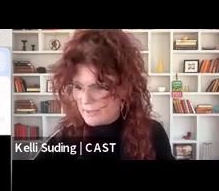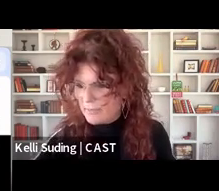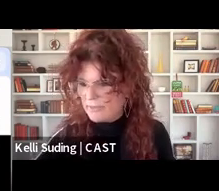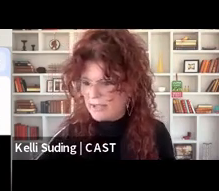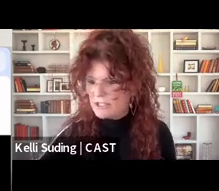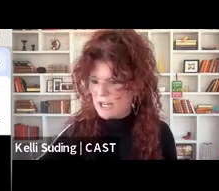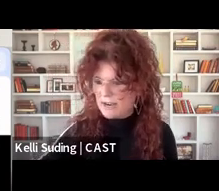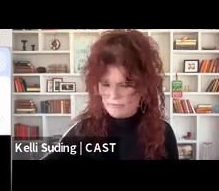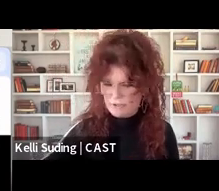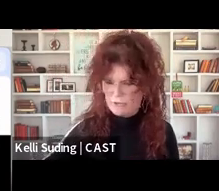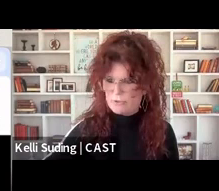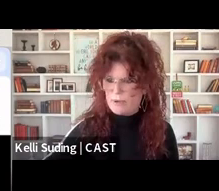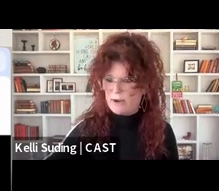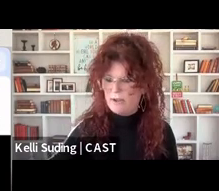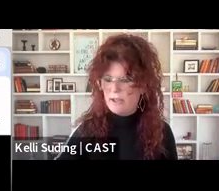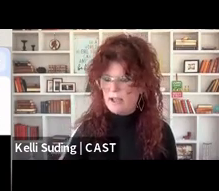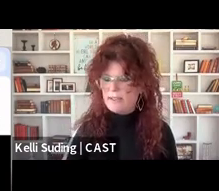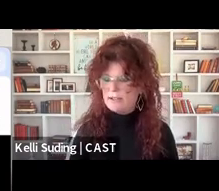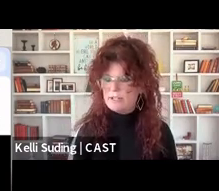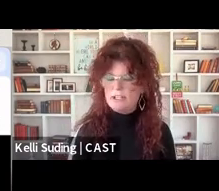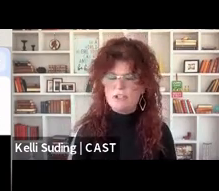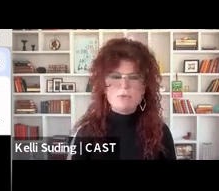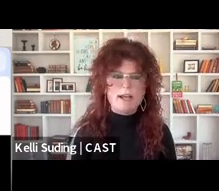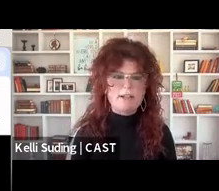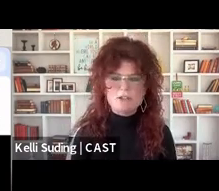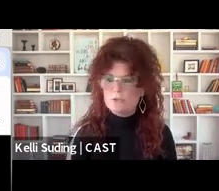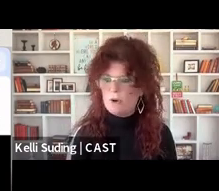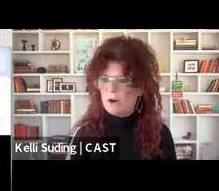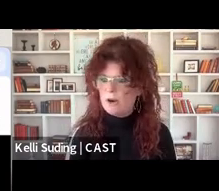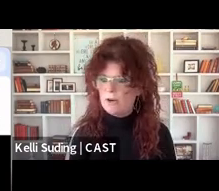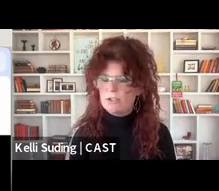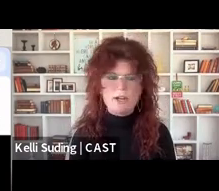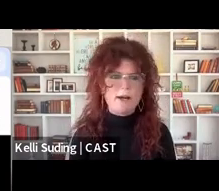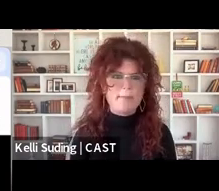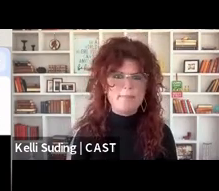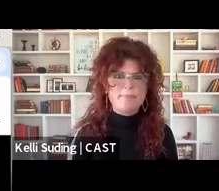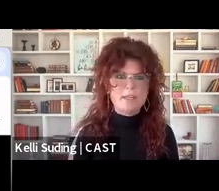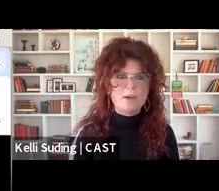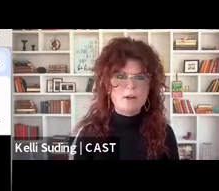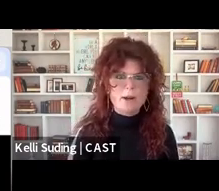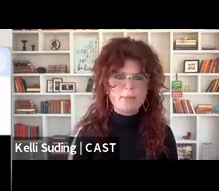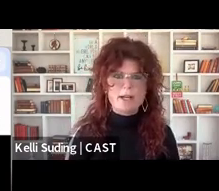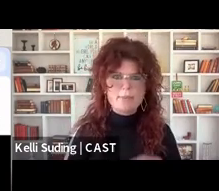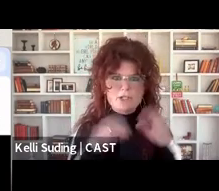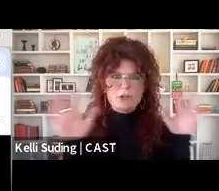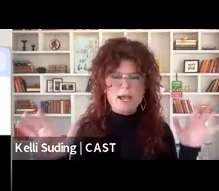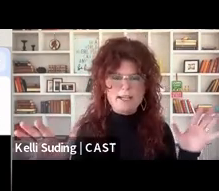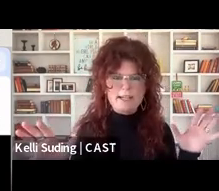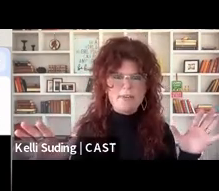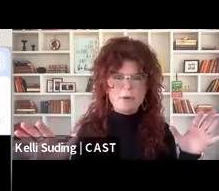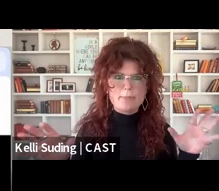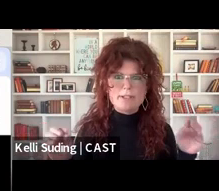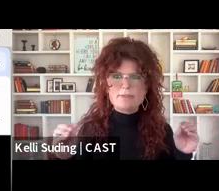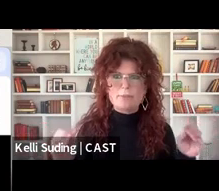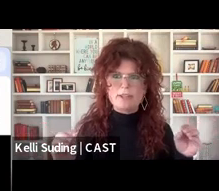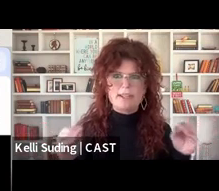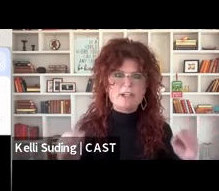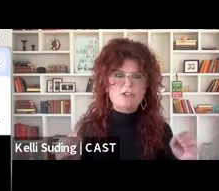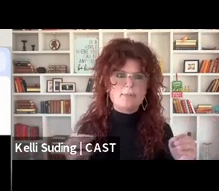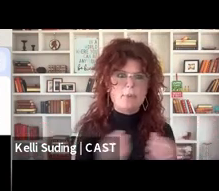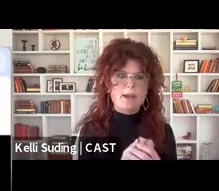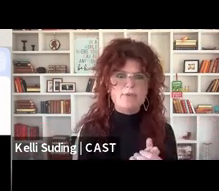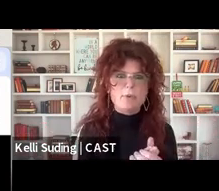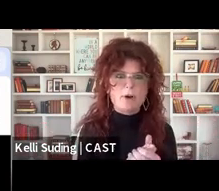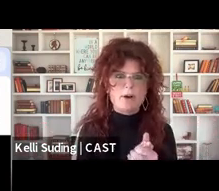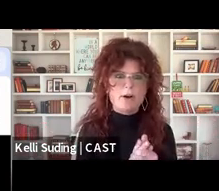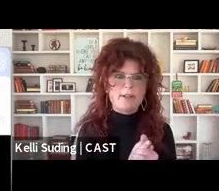link here. Let me put that in the chat for you as well, and that'll take you right to our where I'm going to show you how to get everywhere. But this will be the